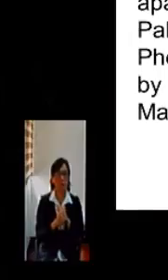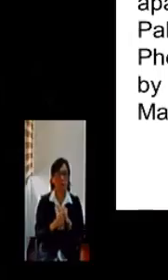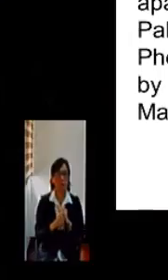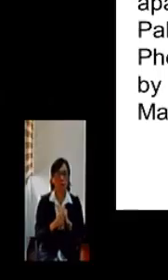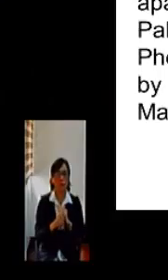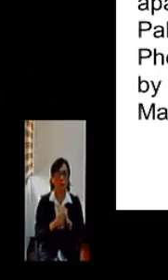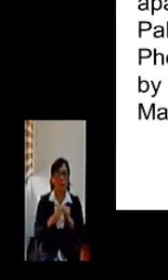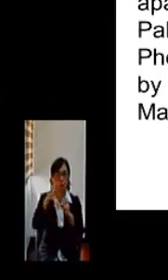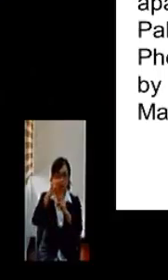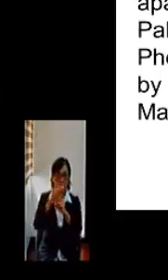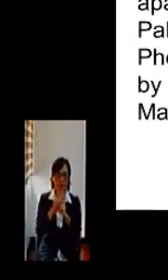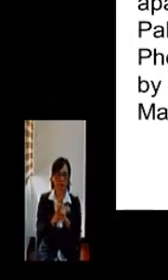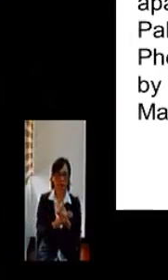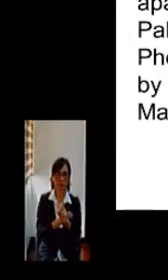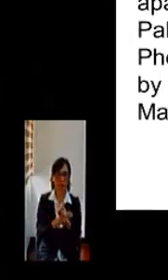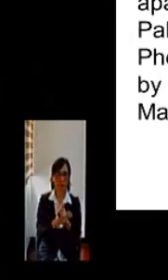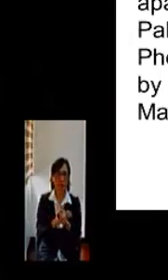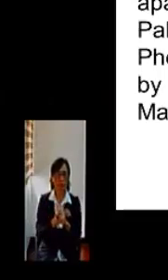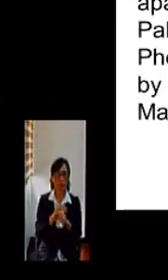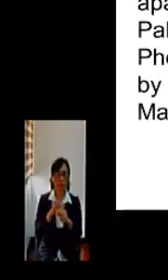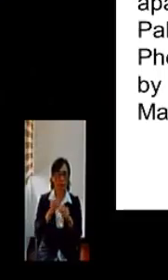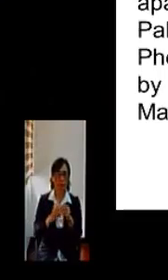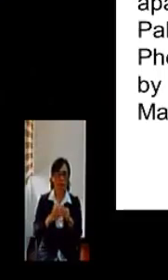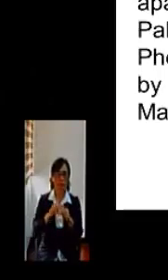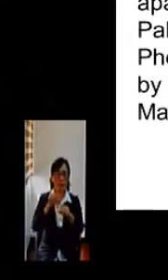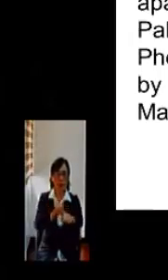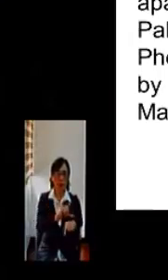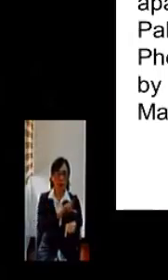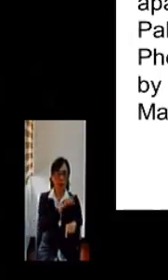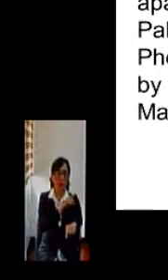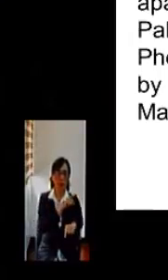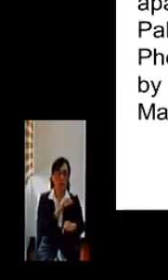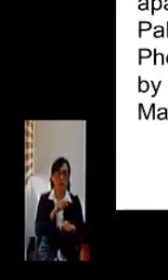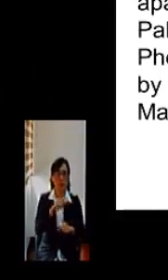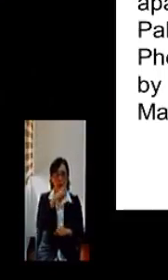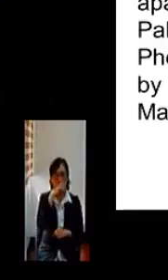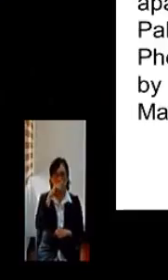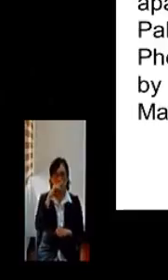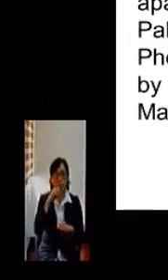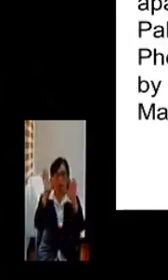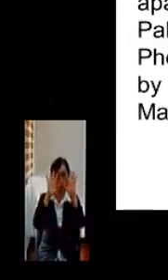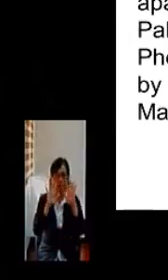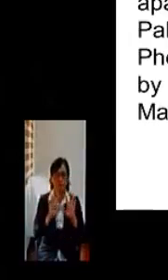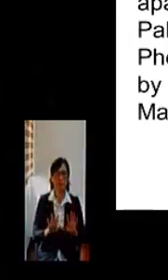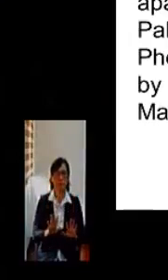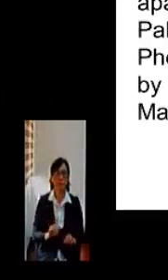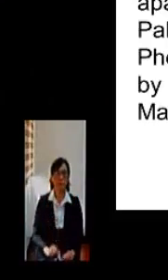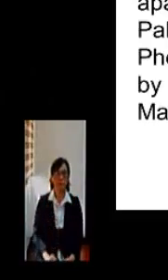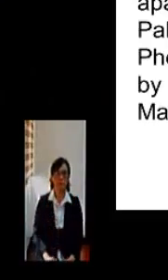The months where we expect sun or summer, it's raining.